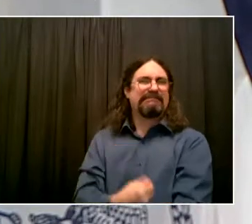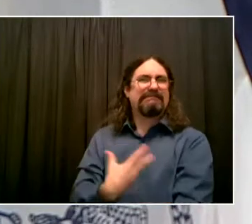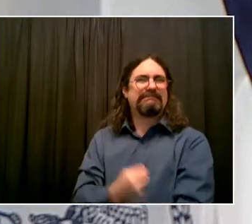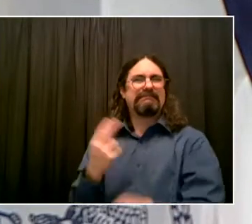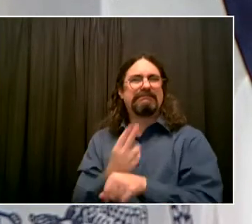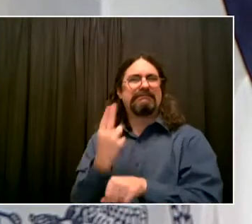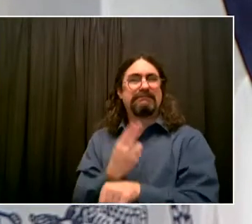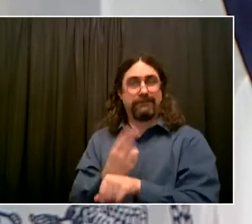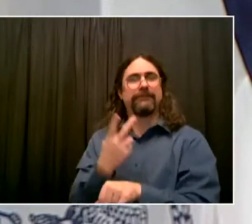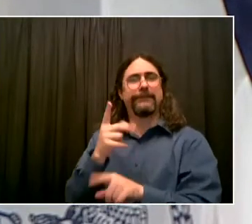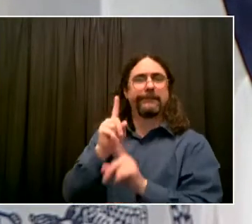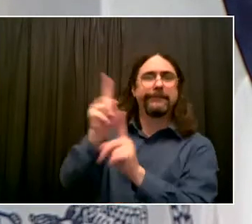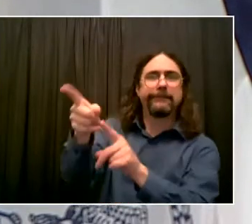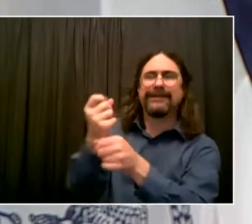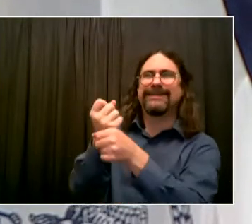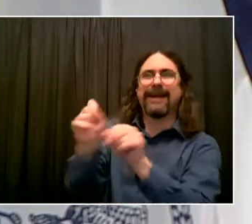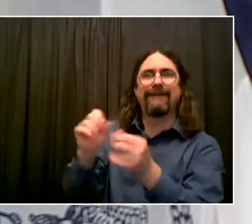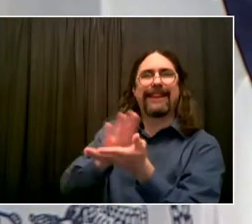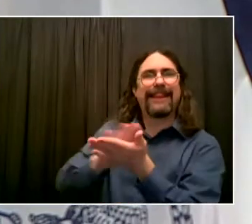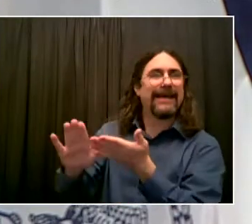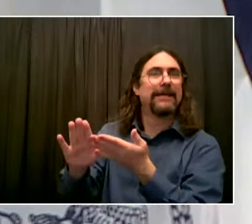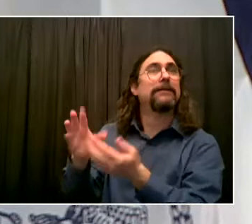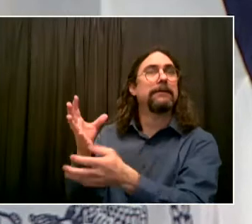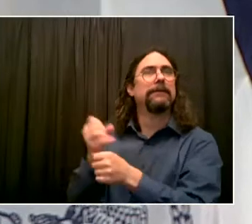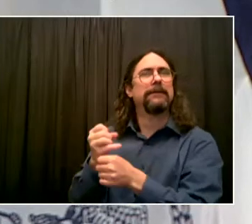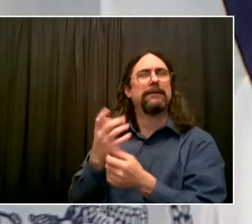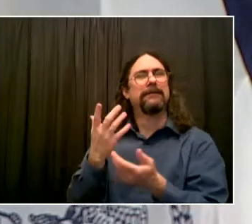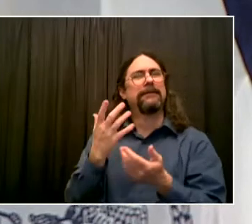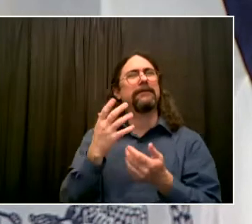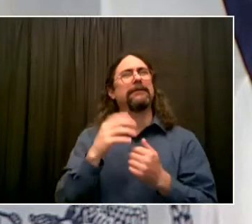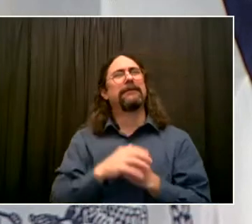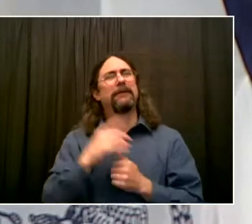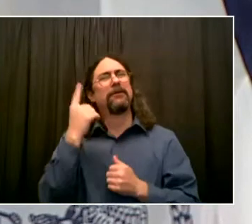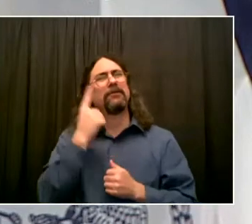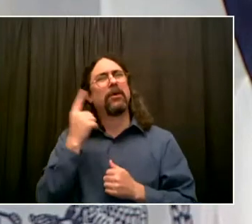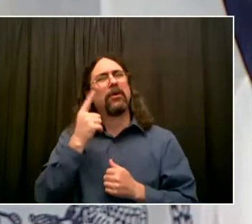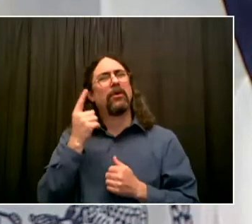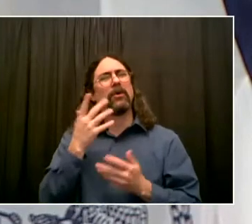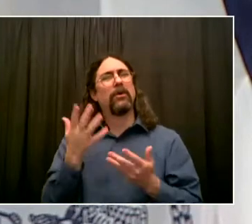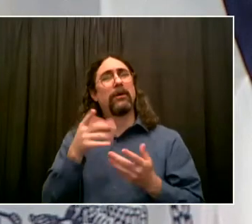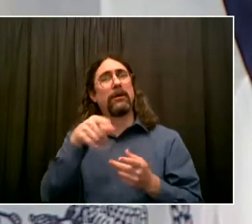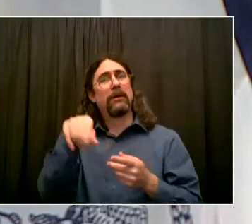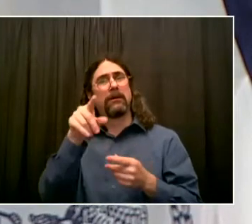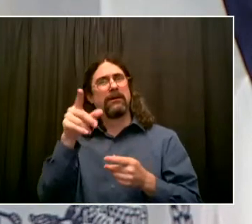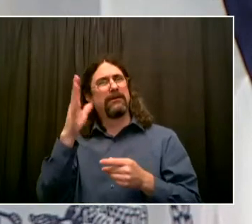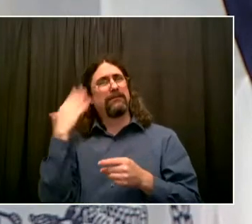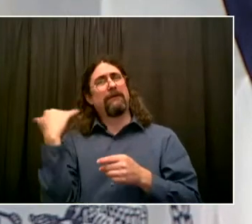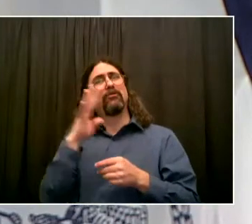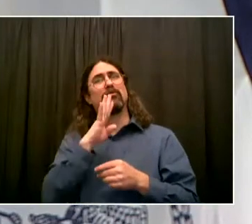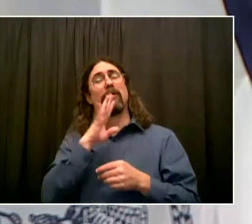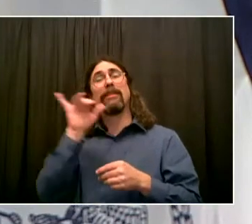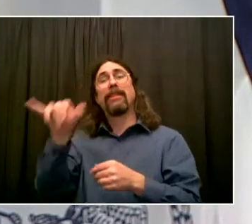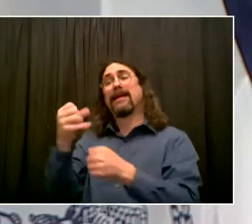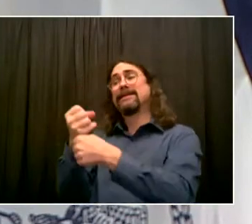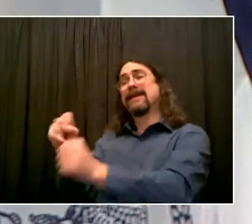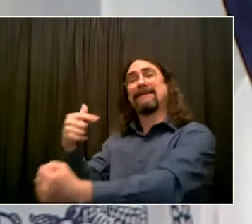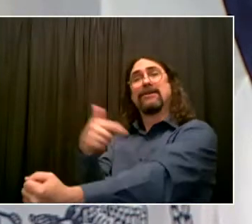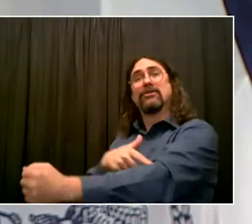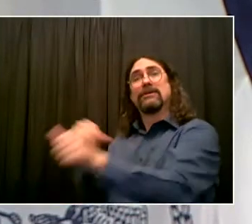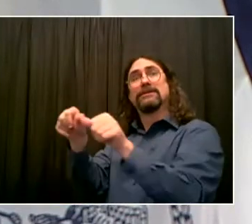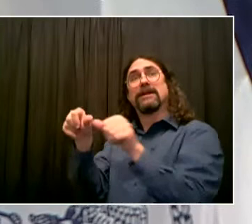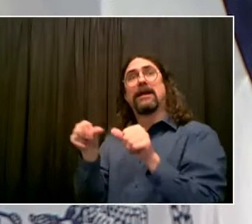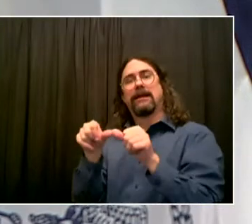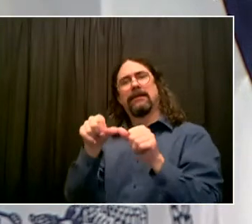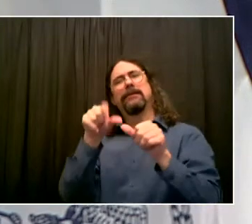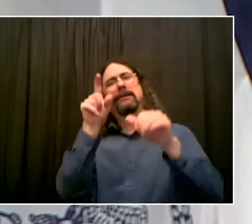it without the state approval, or have you talked to the state? Just considering that type of resource could be a